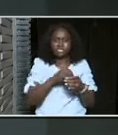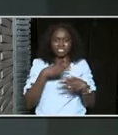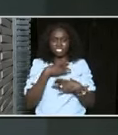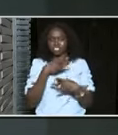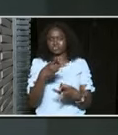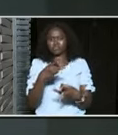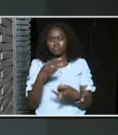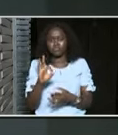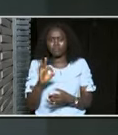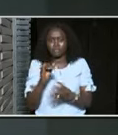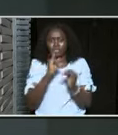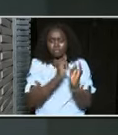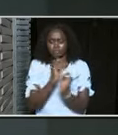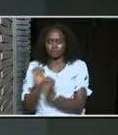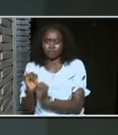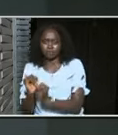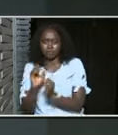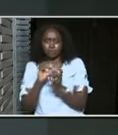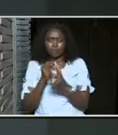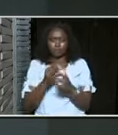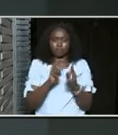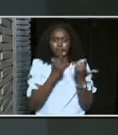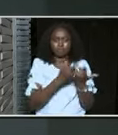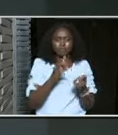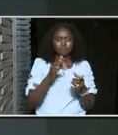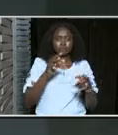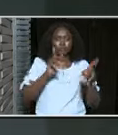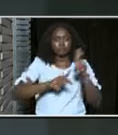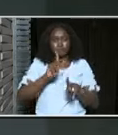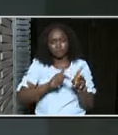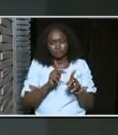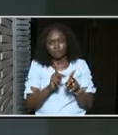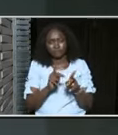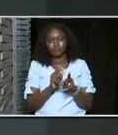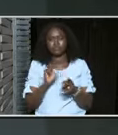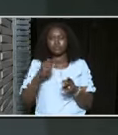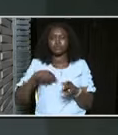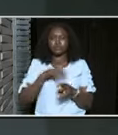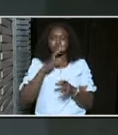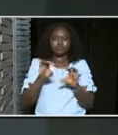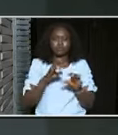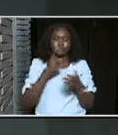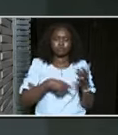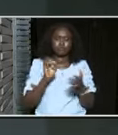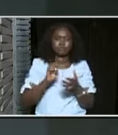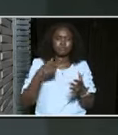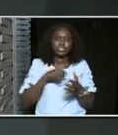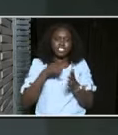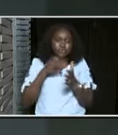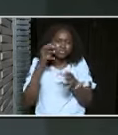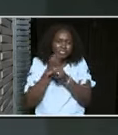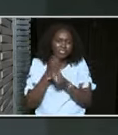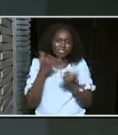interest of individuals or a group of few people. So we will do whatever it takes. Now we know